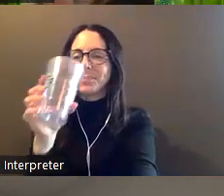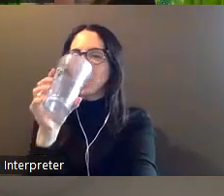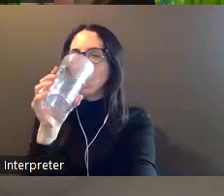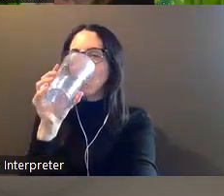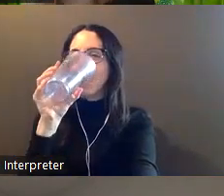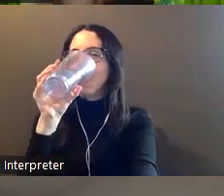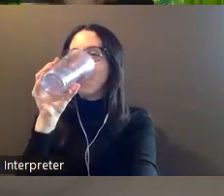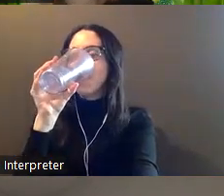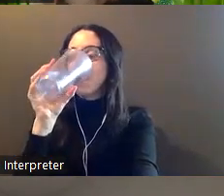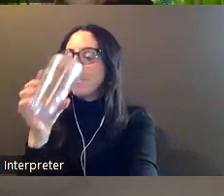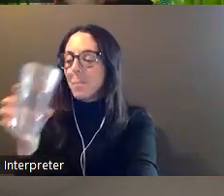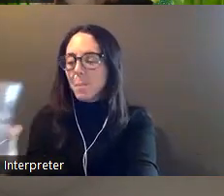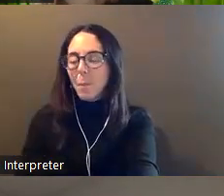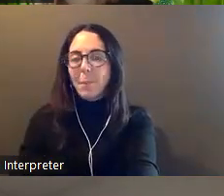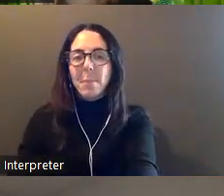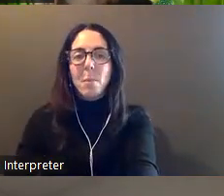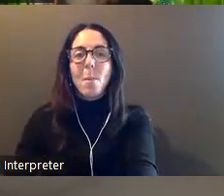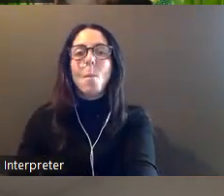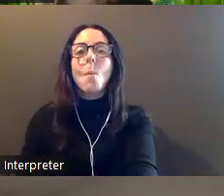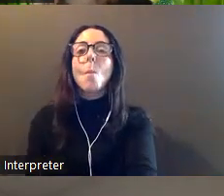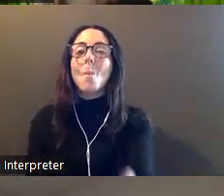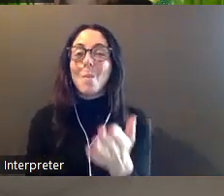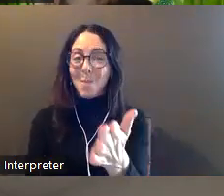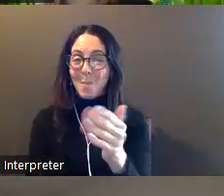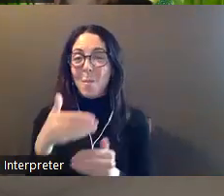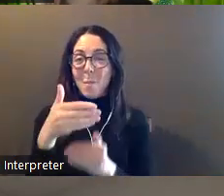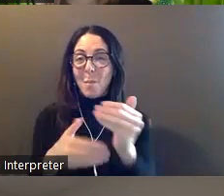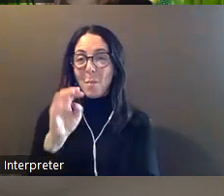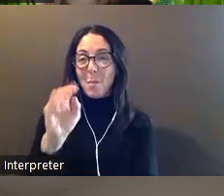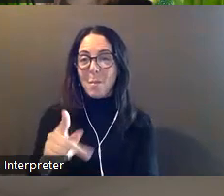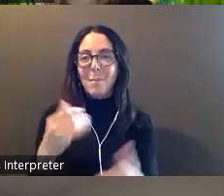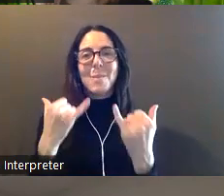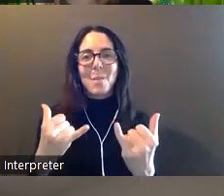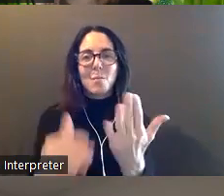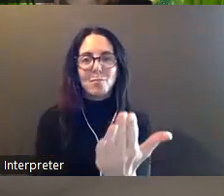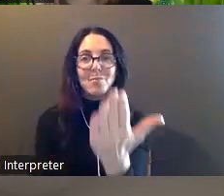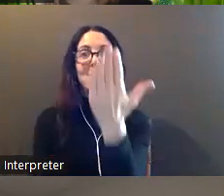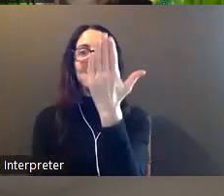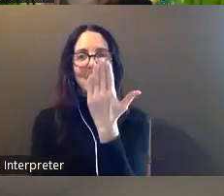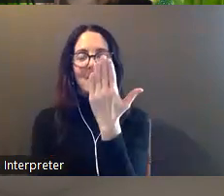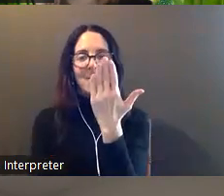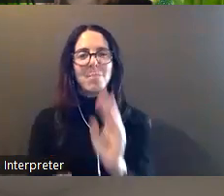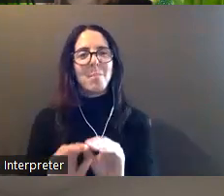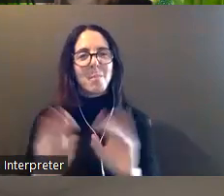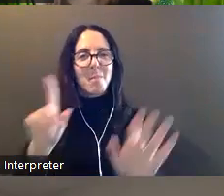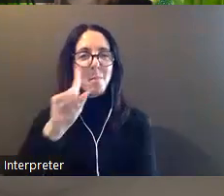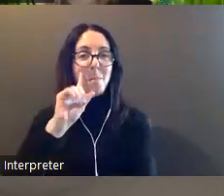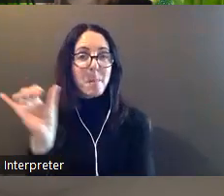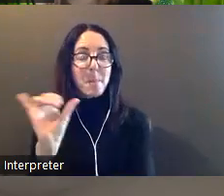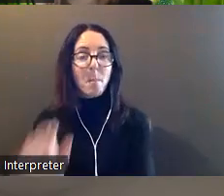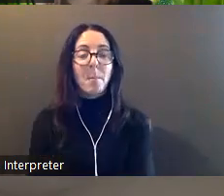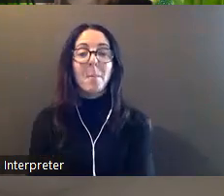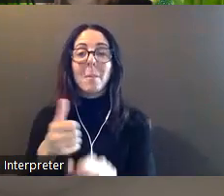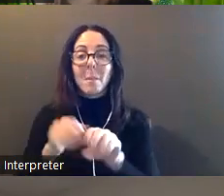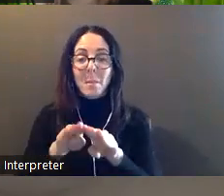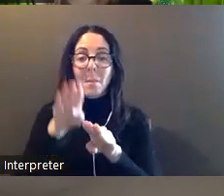Okay. So here is a close-up of the process map to give you an idea of what it looks like. Each step has a